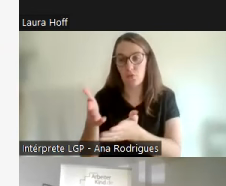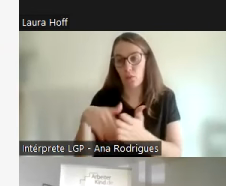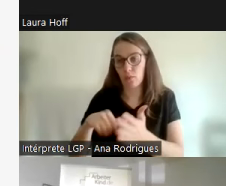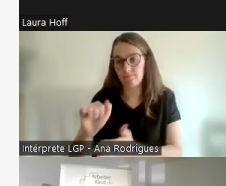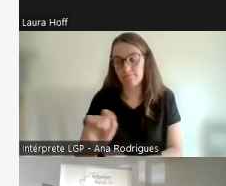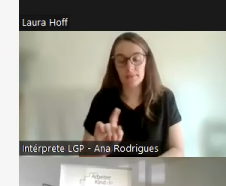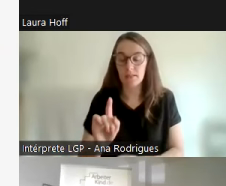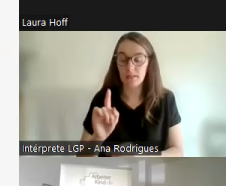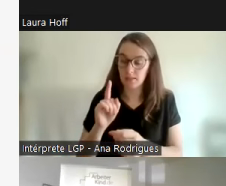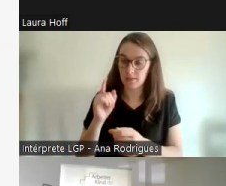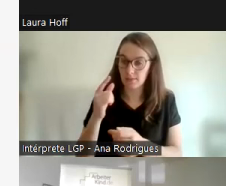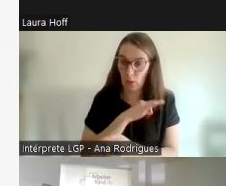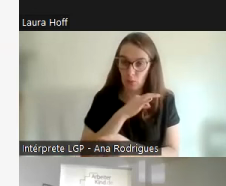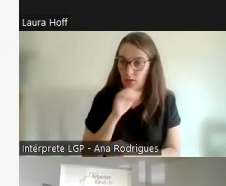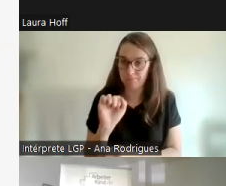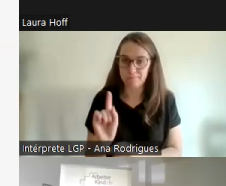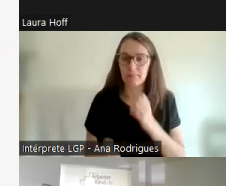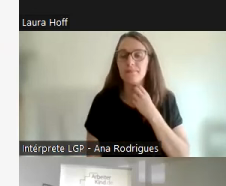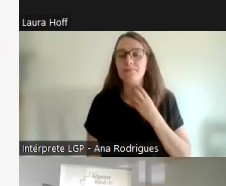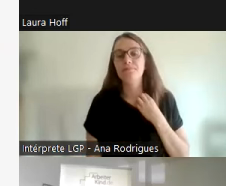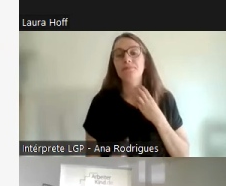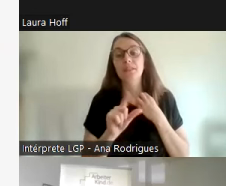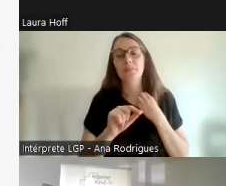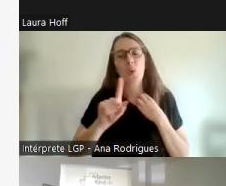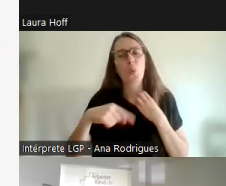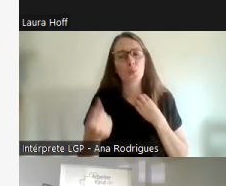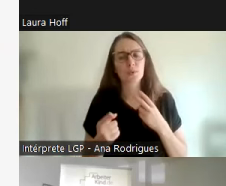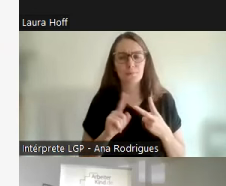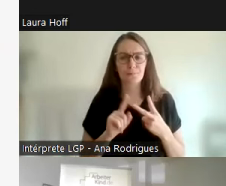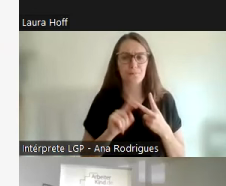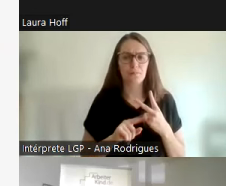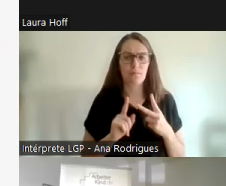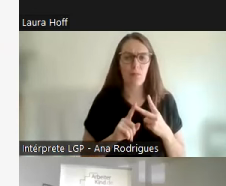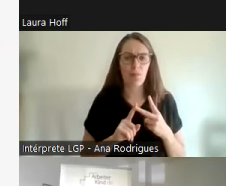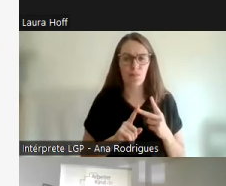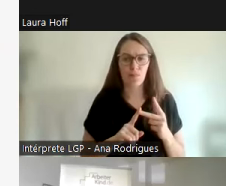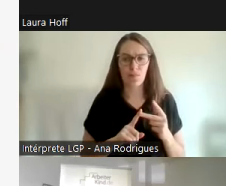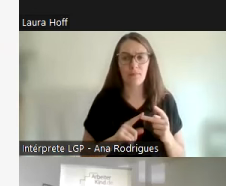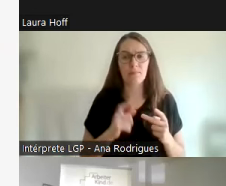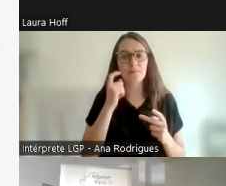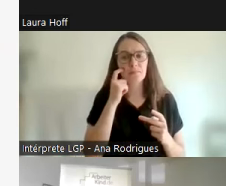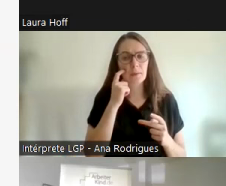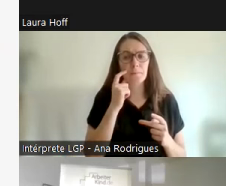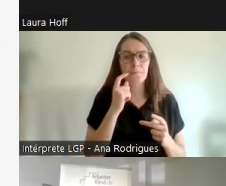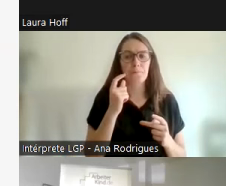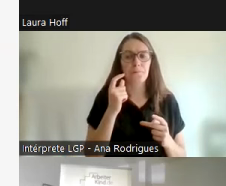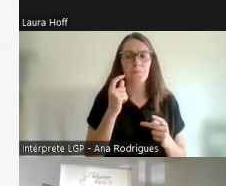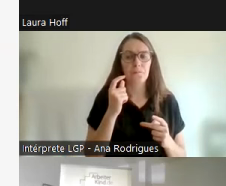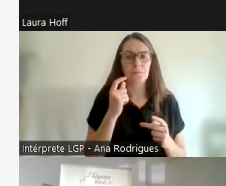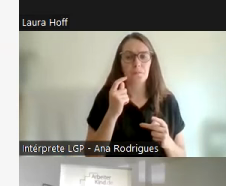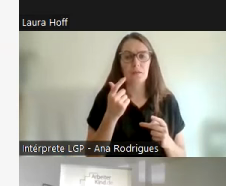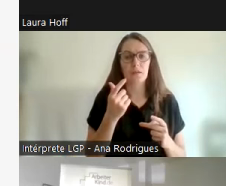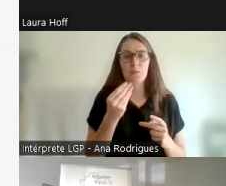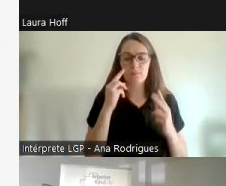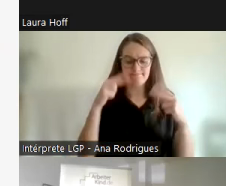education. And then another reason is also that first generation students often are very self-reliant.